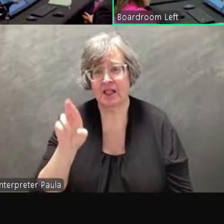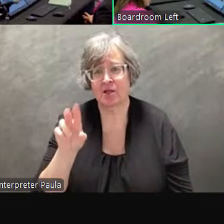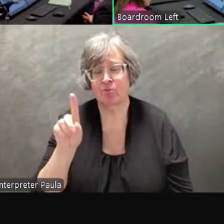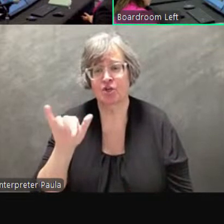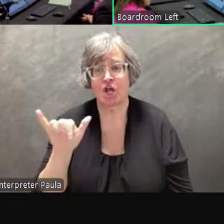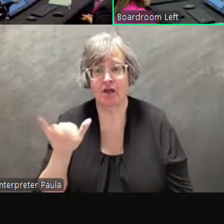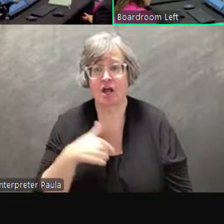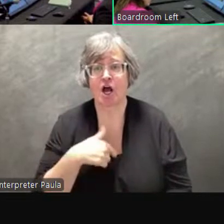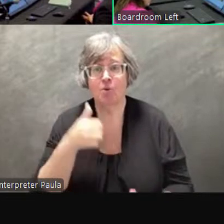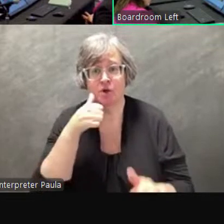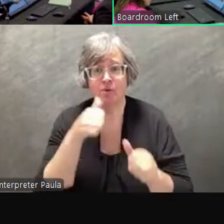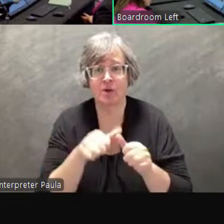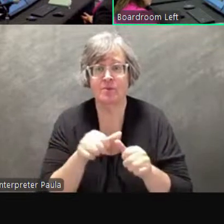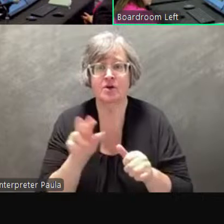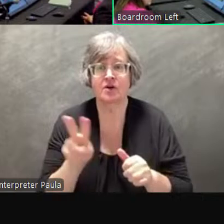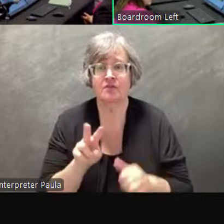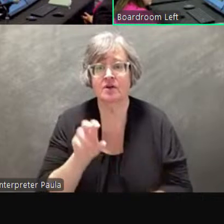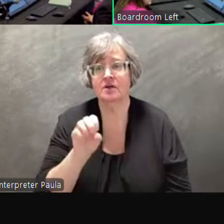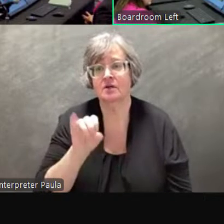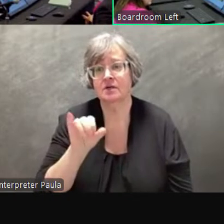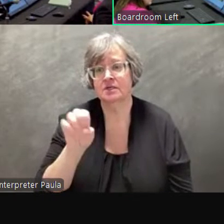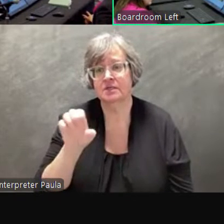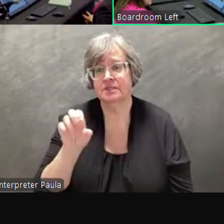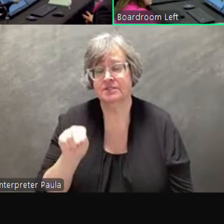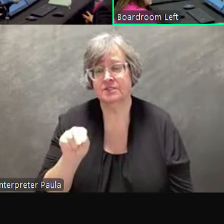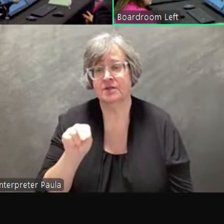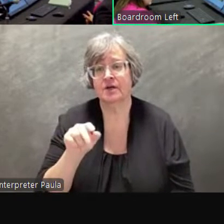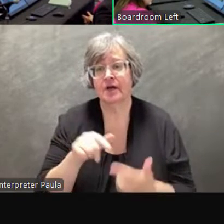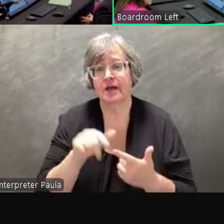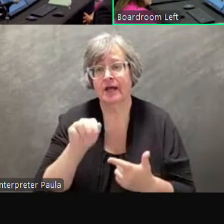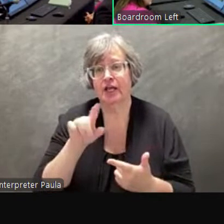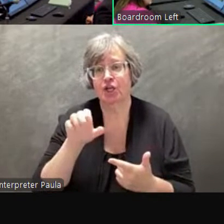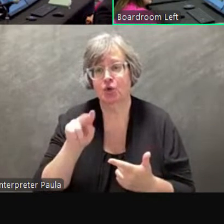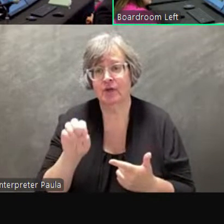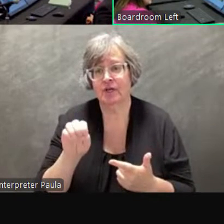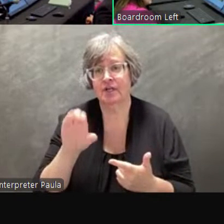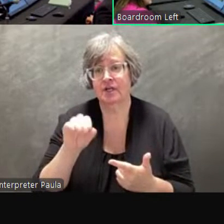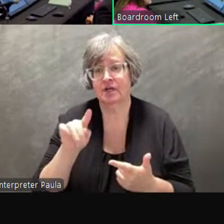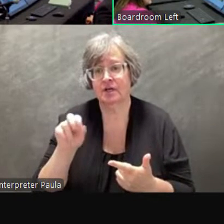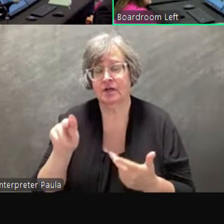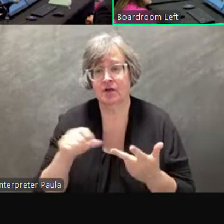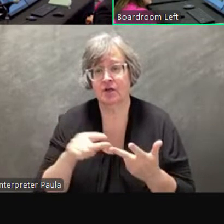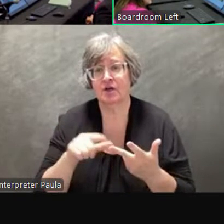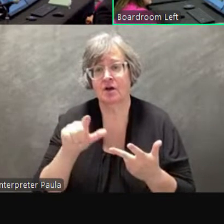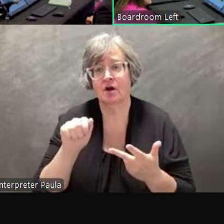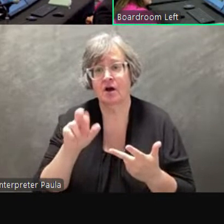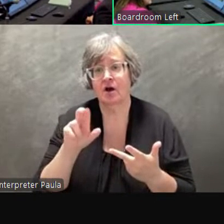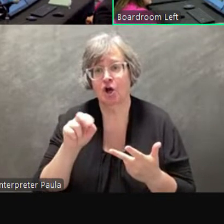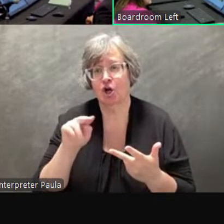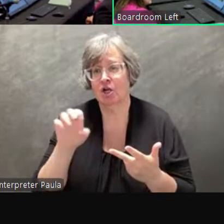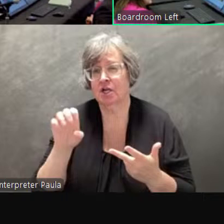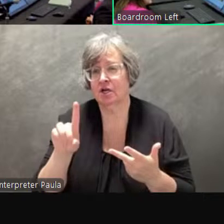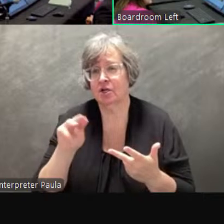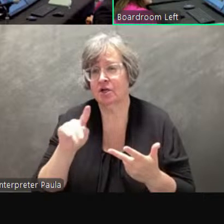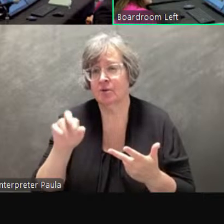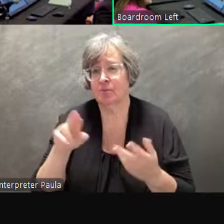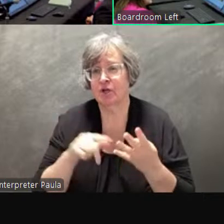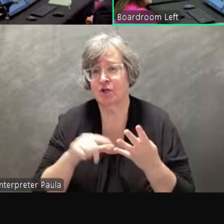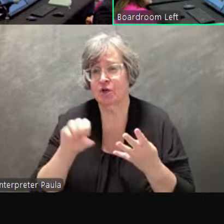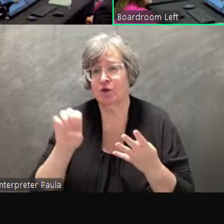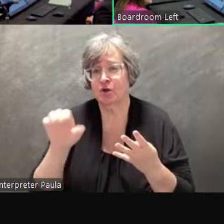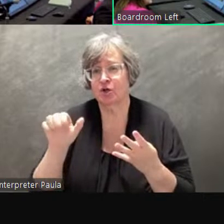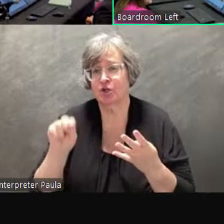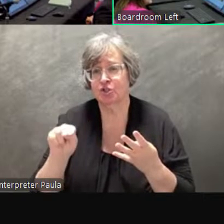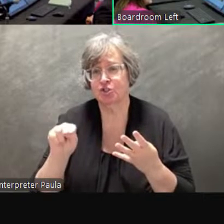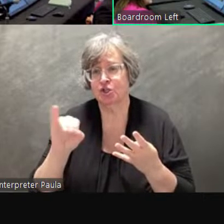victims, Simeon Bihesi, Adrian Collins, Margaret Miller, Sean Jones, and their loved ones, and at